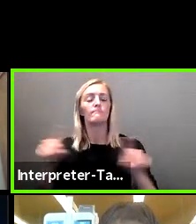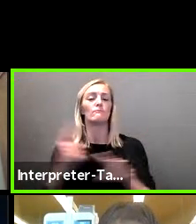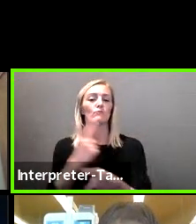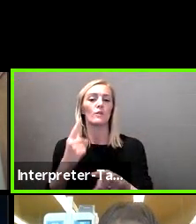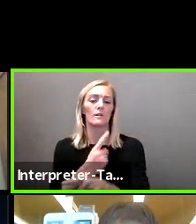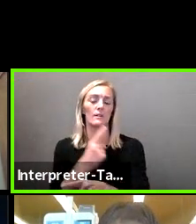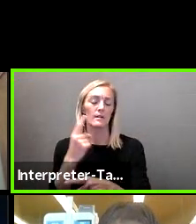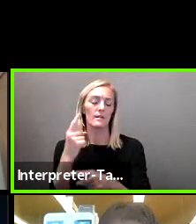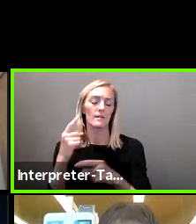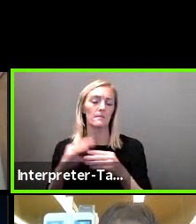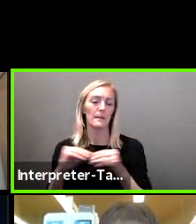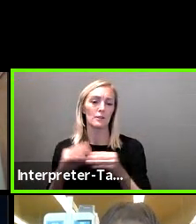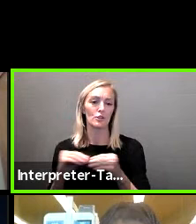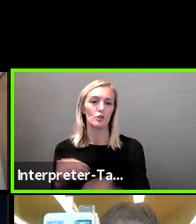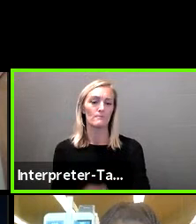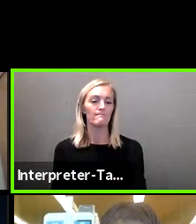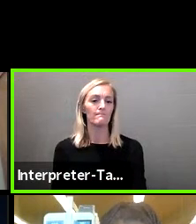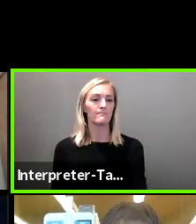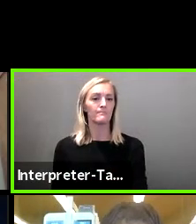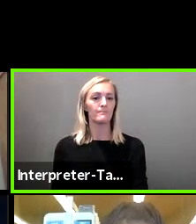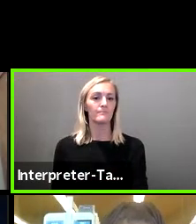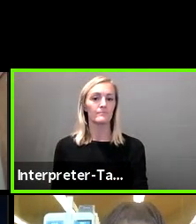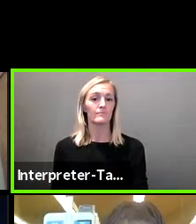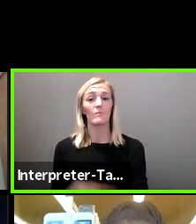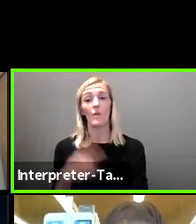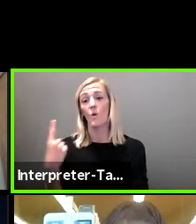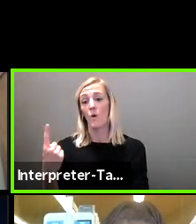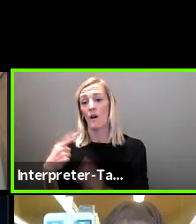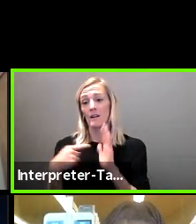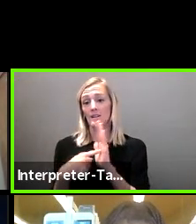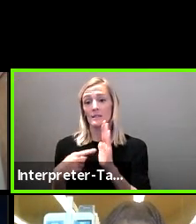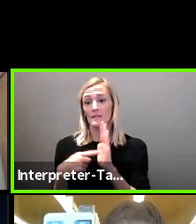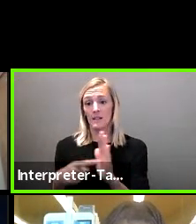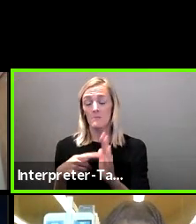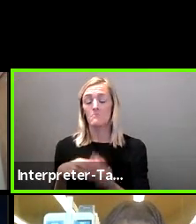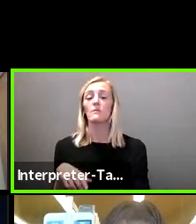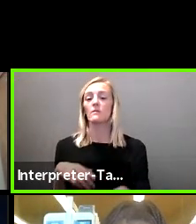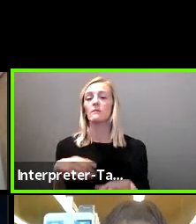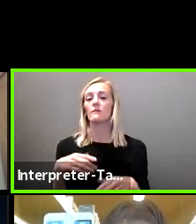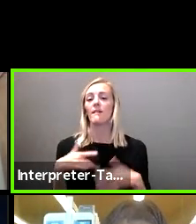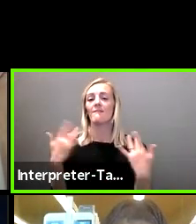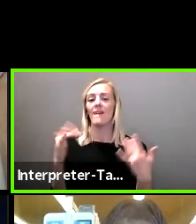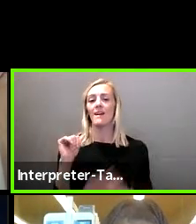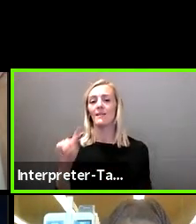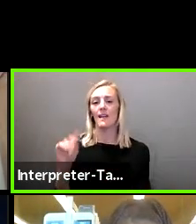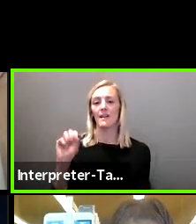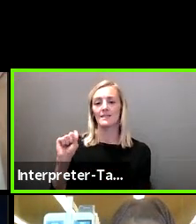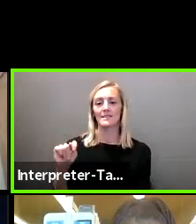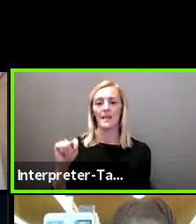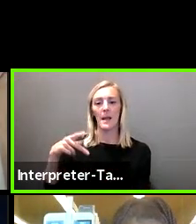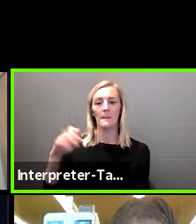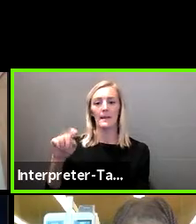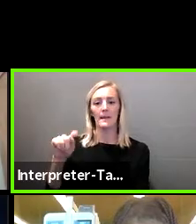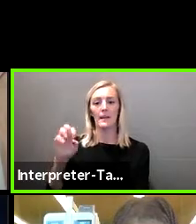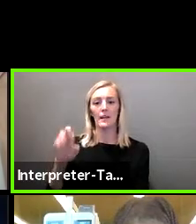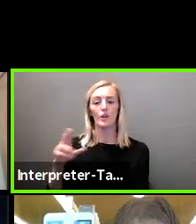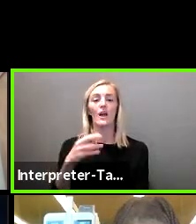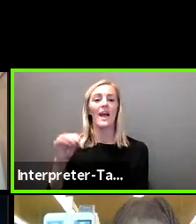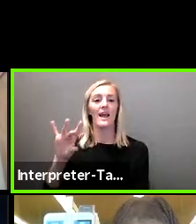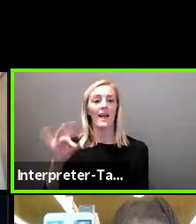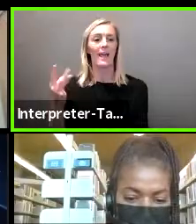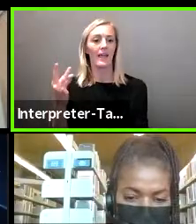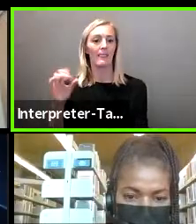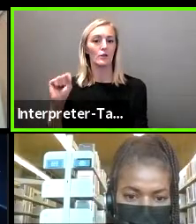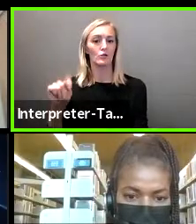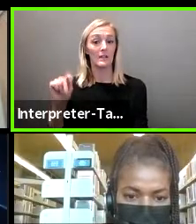that discussion. And I can give you one example. We had an event at St. Peter and H Street where the